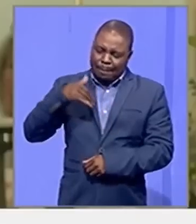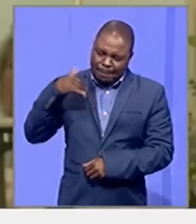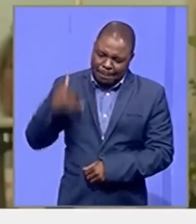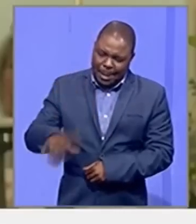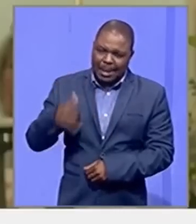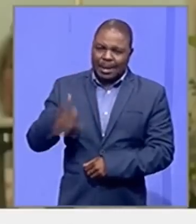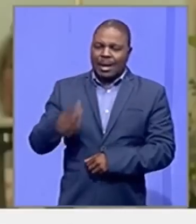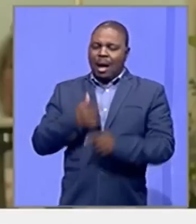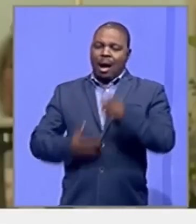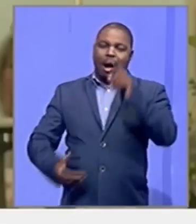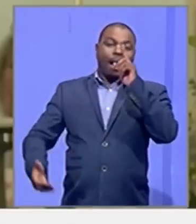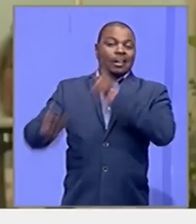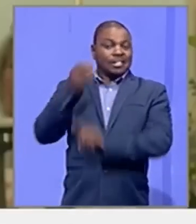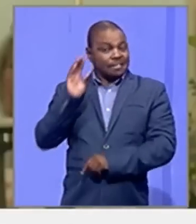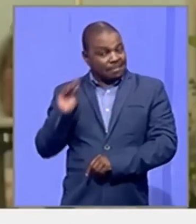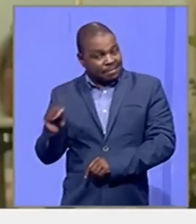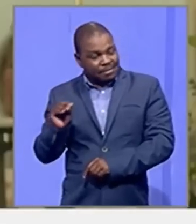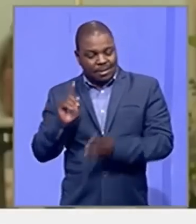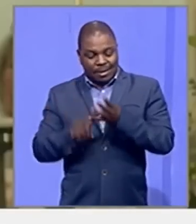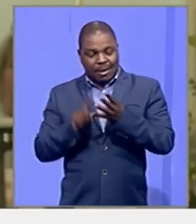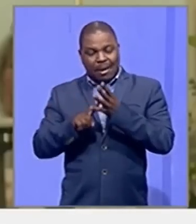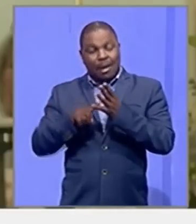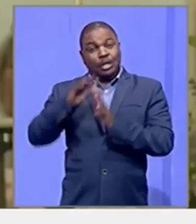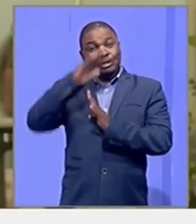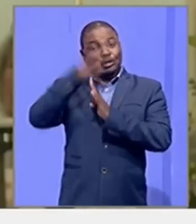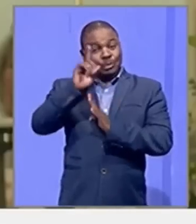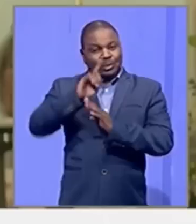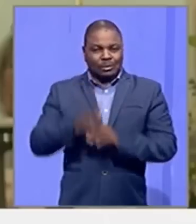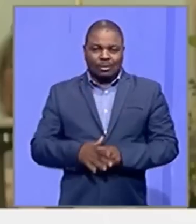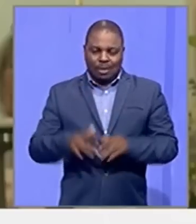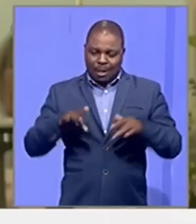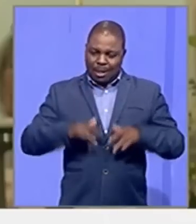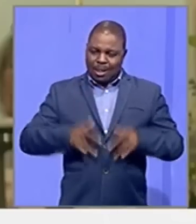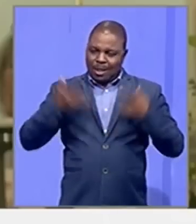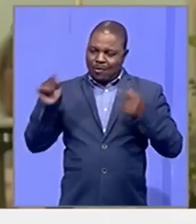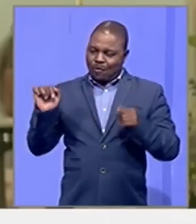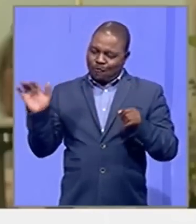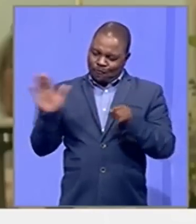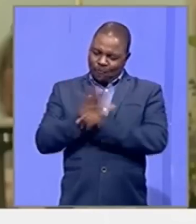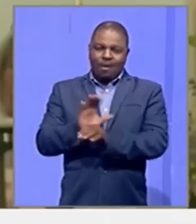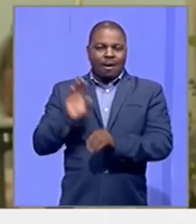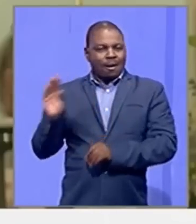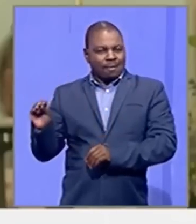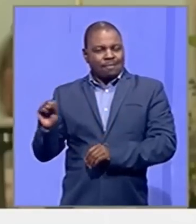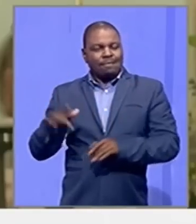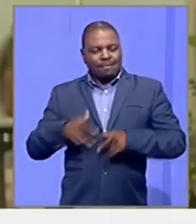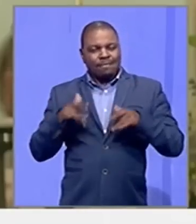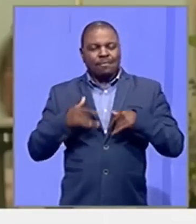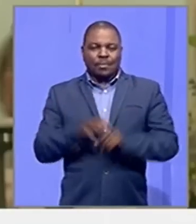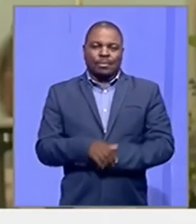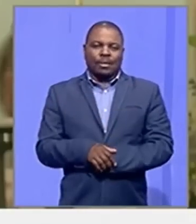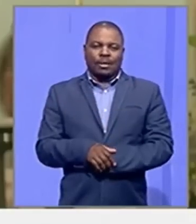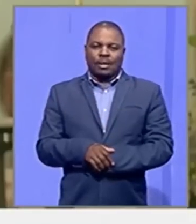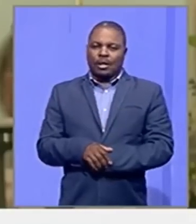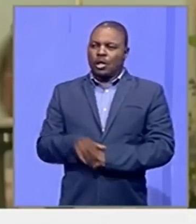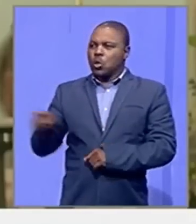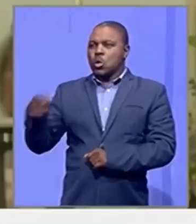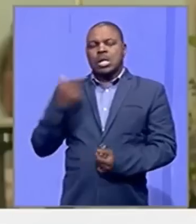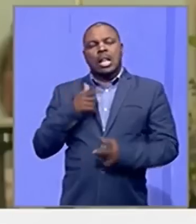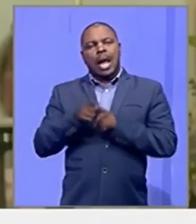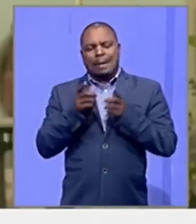great accomplishment, and above all, a life fully lived. Yours was not a